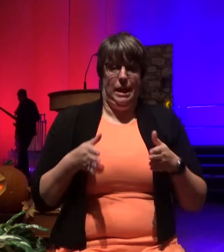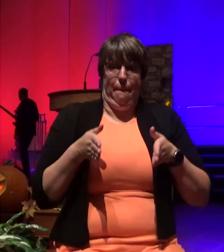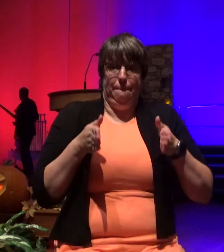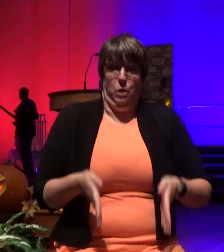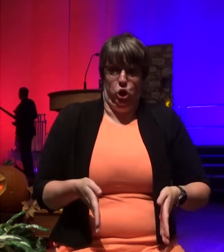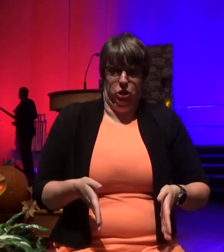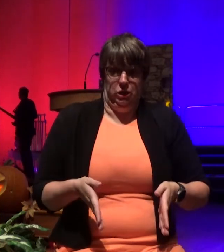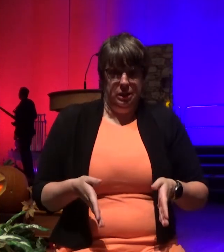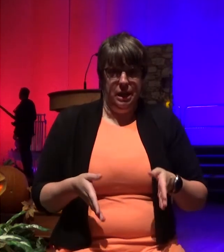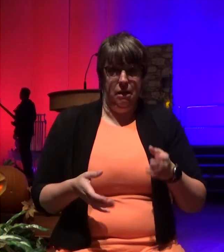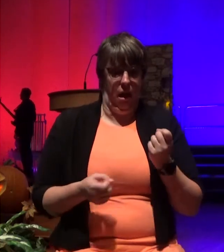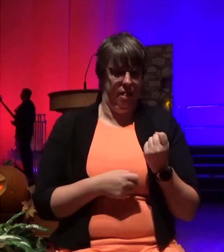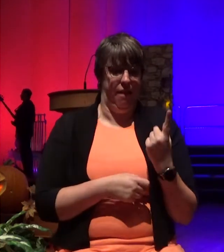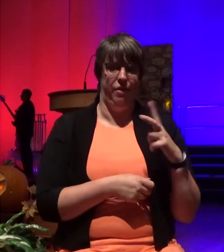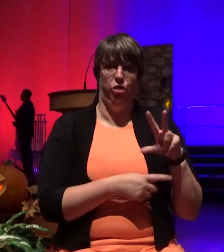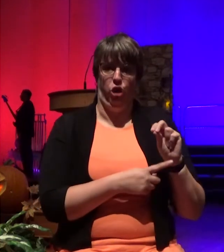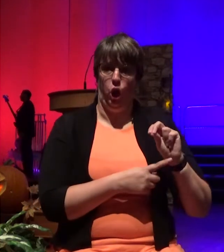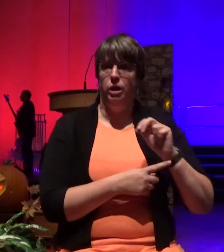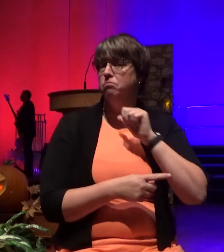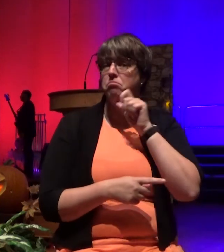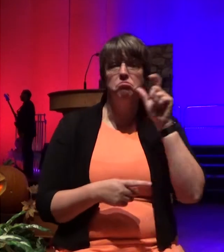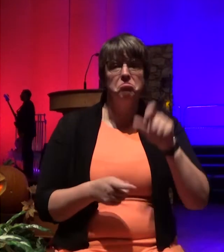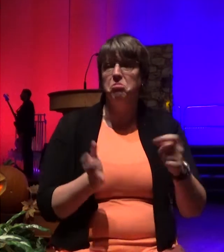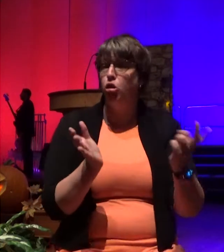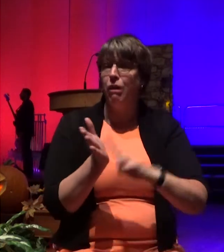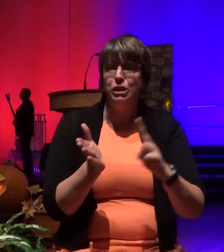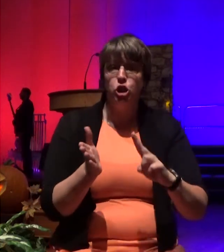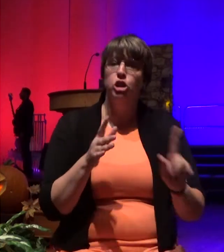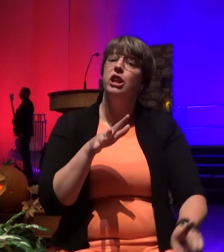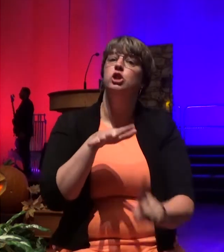center. No need to register, just show up.